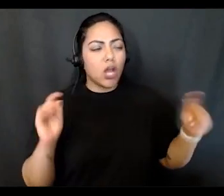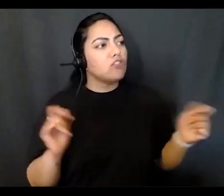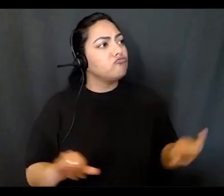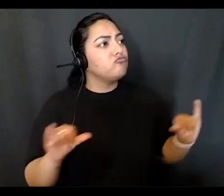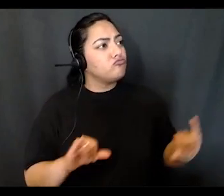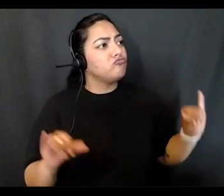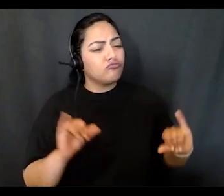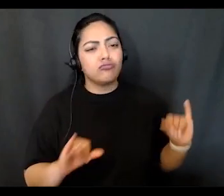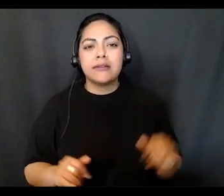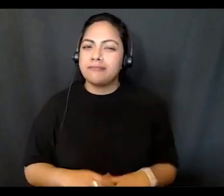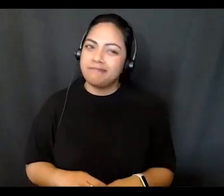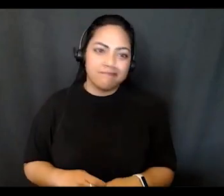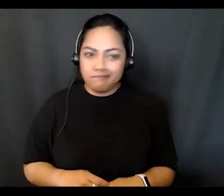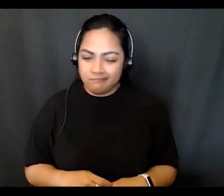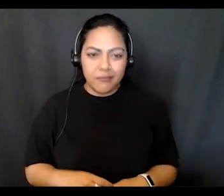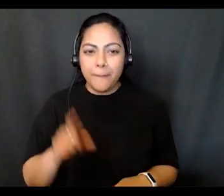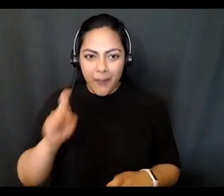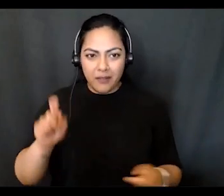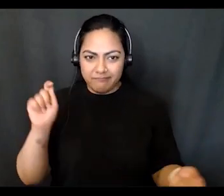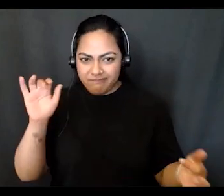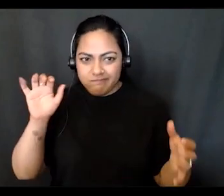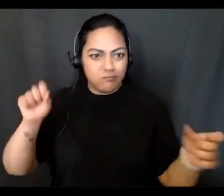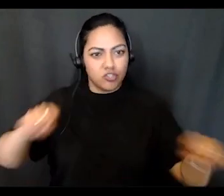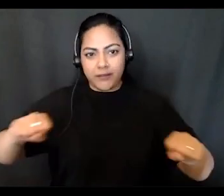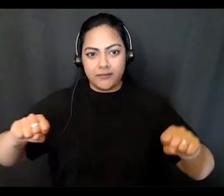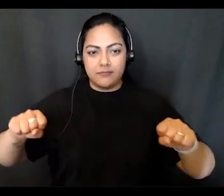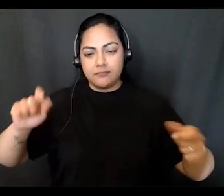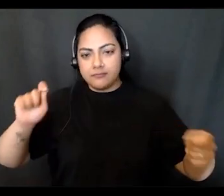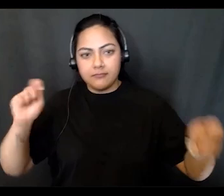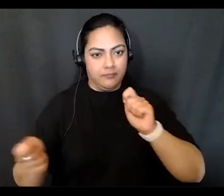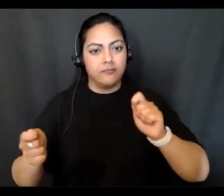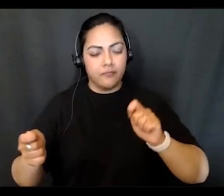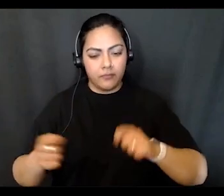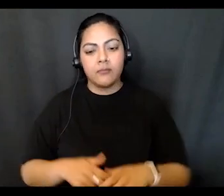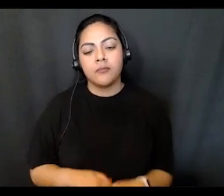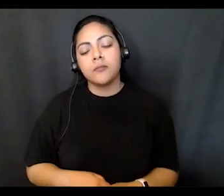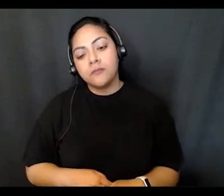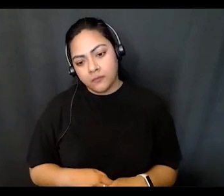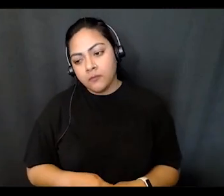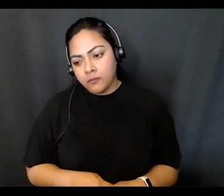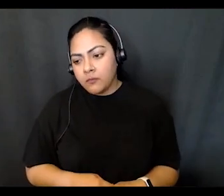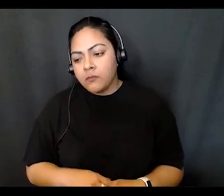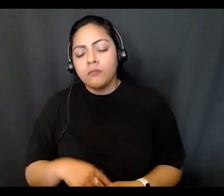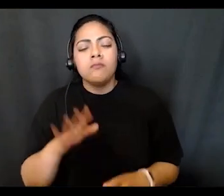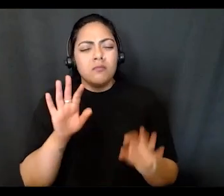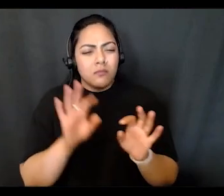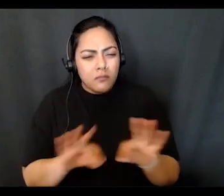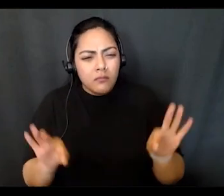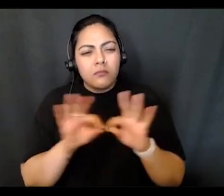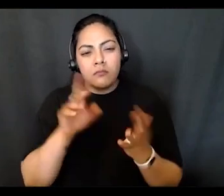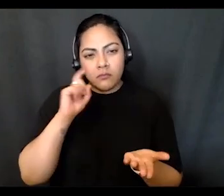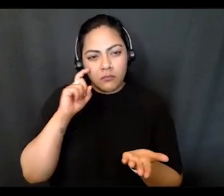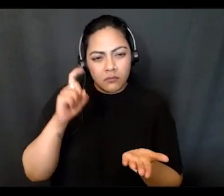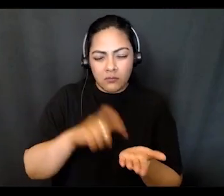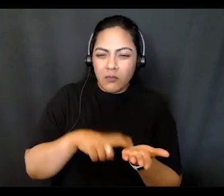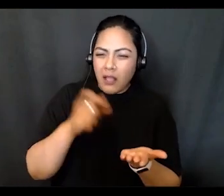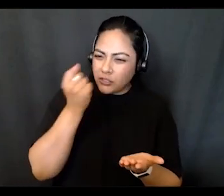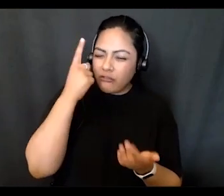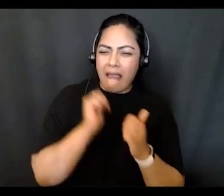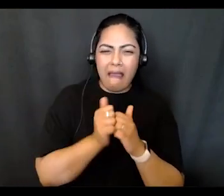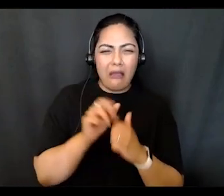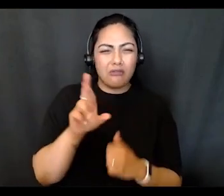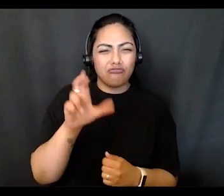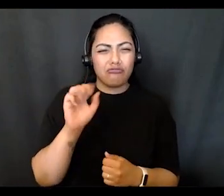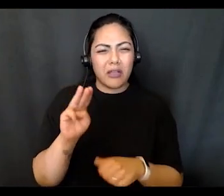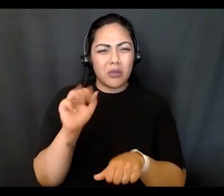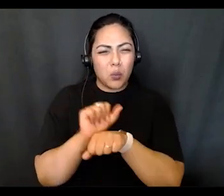need to understand that, it's essential for us to understand how racism works to create inequities, not only